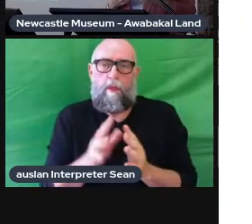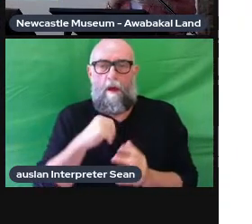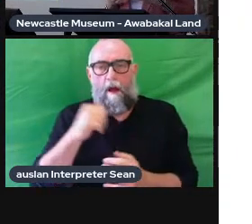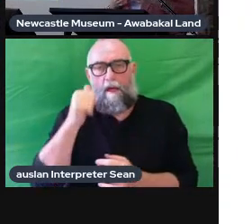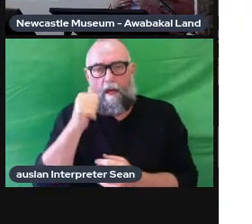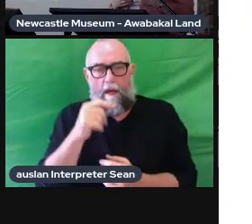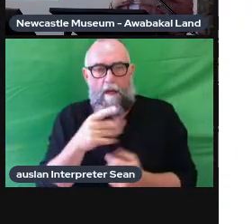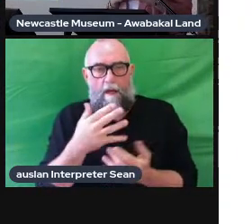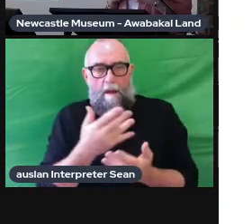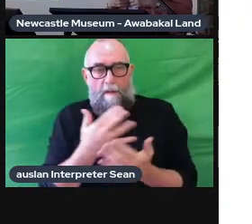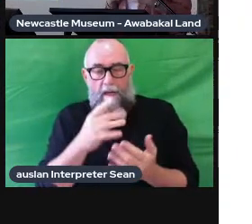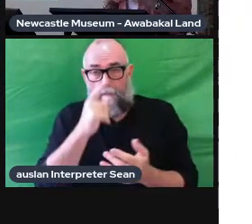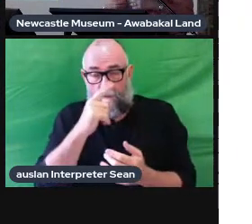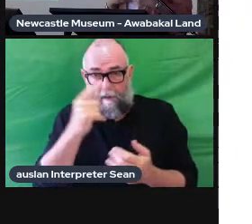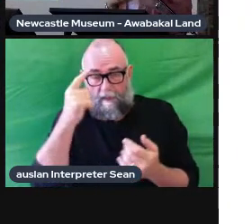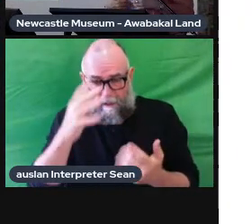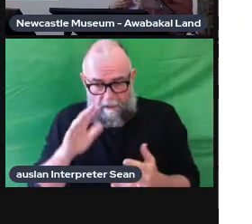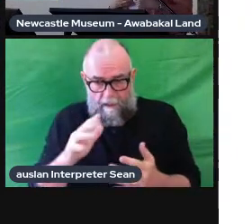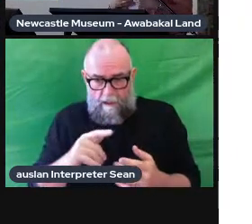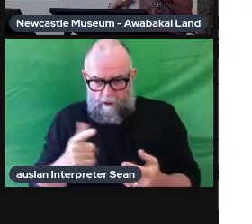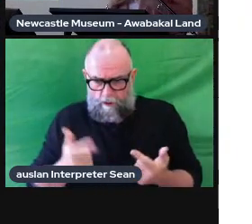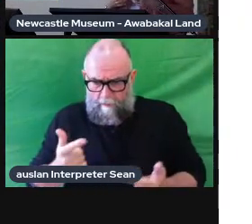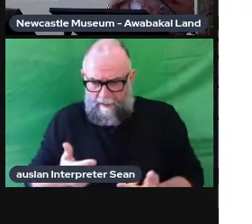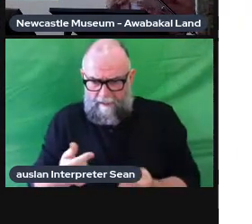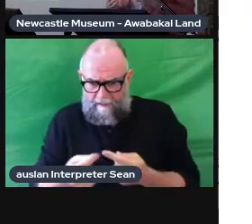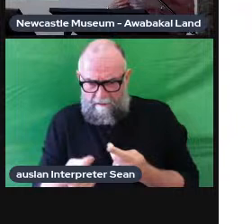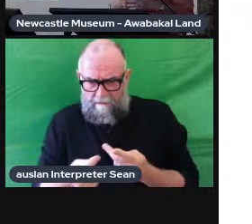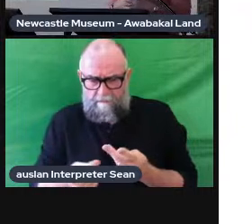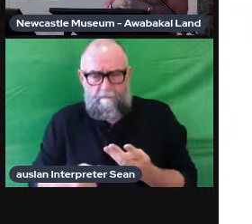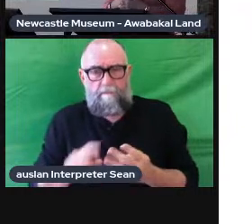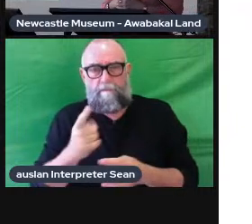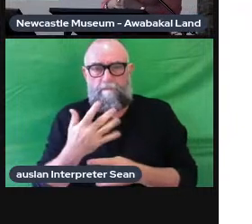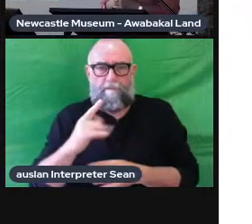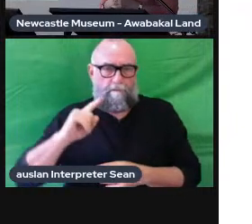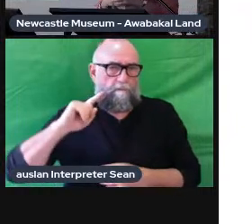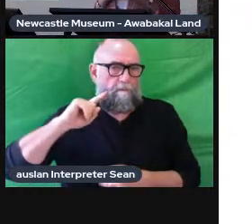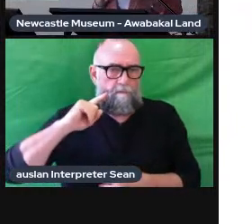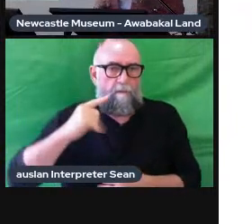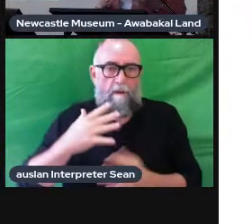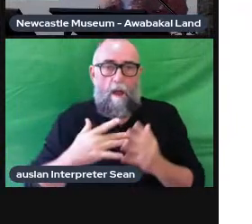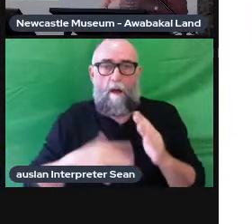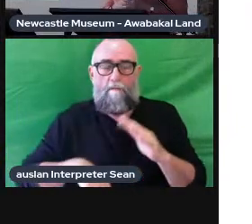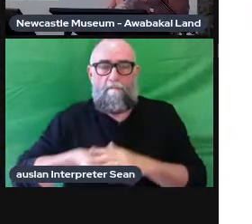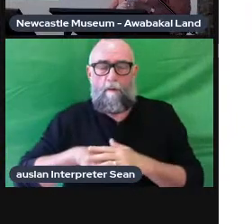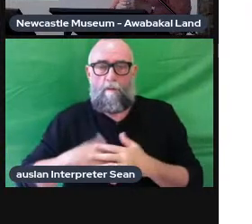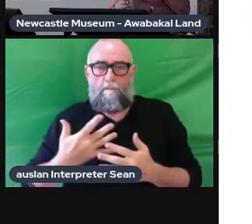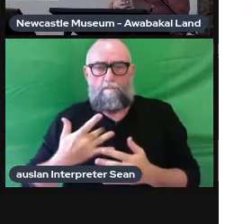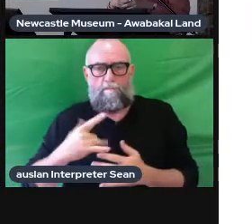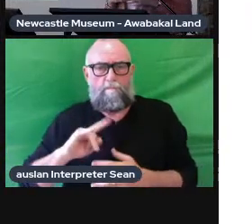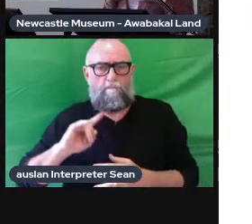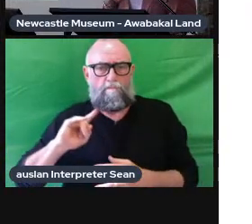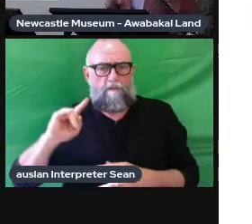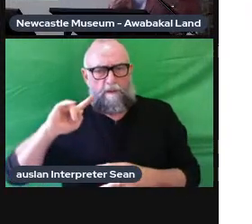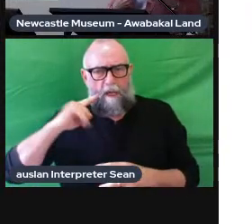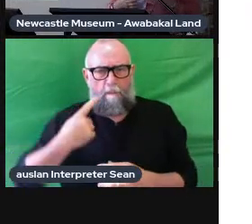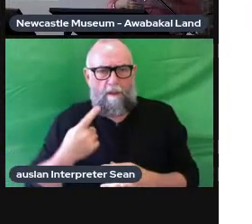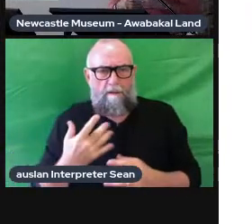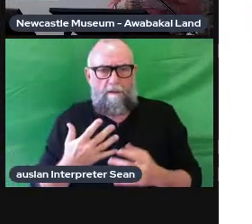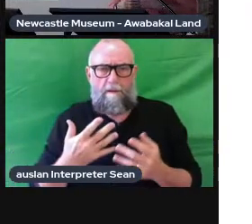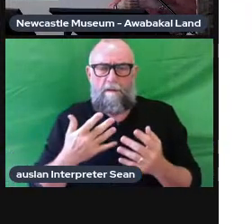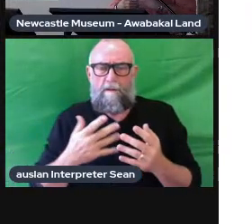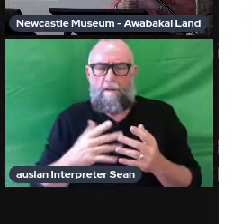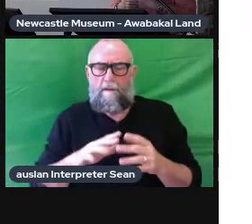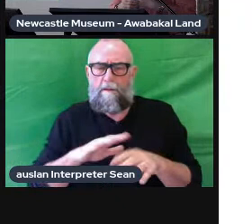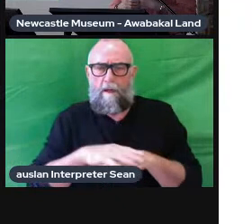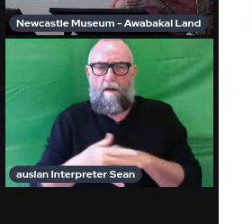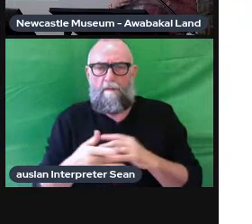about taking too many medicines, but that's often quite deliberate in the case of managing hypertension or high blood pressure. The second